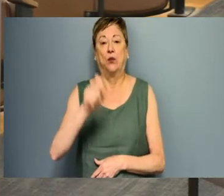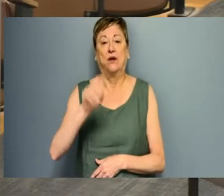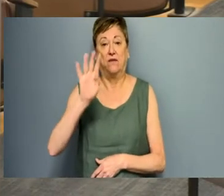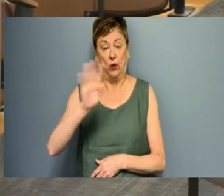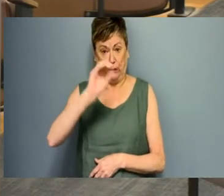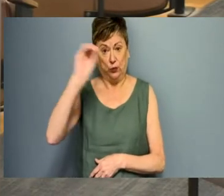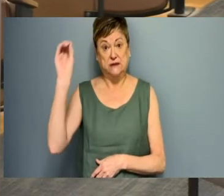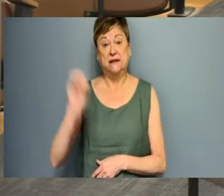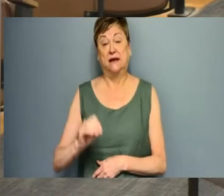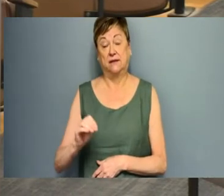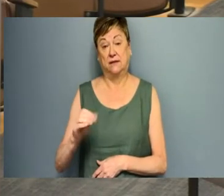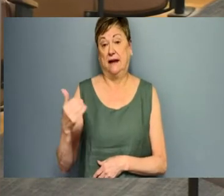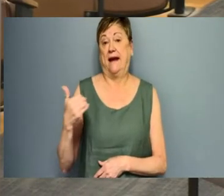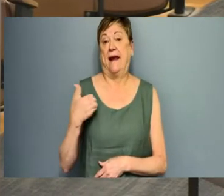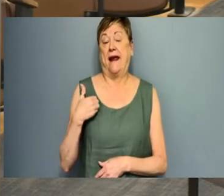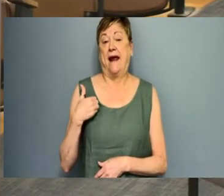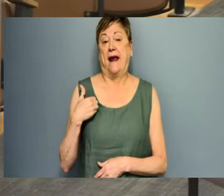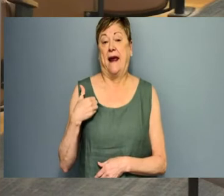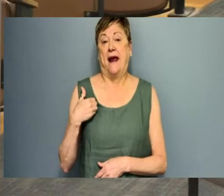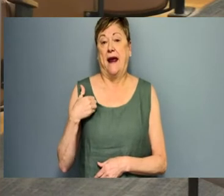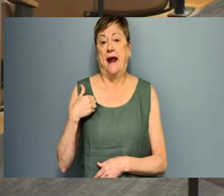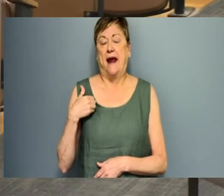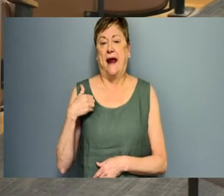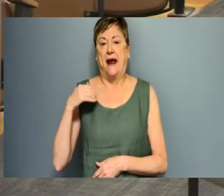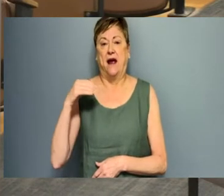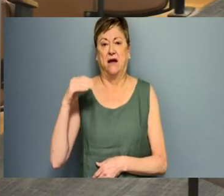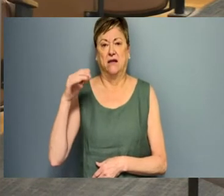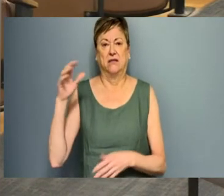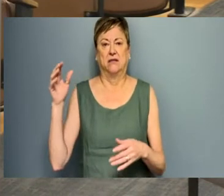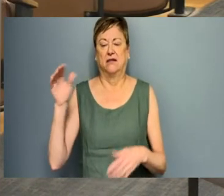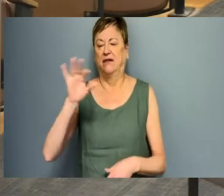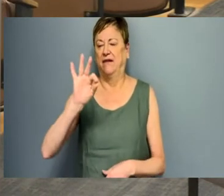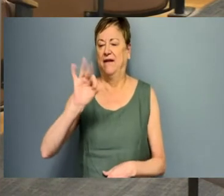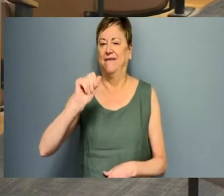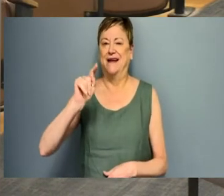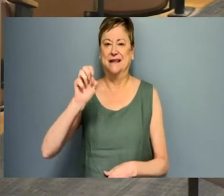54.4% had phantom registrations.